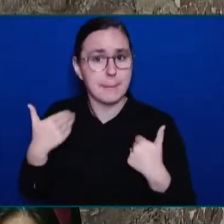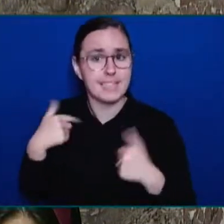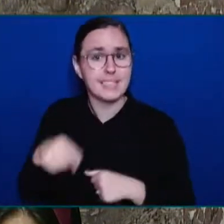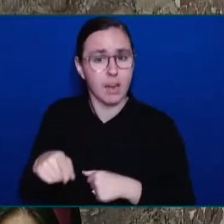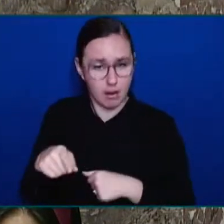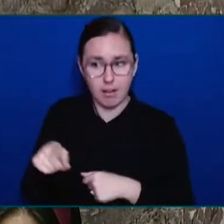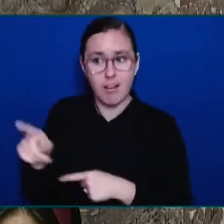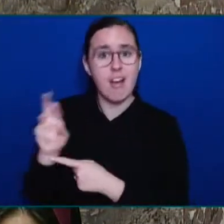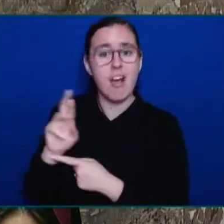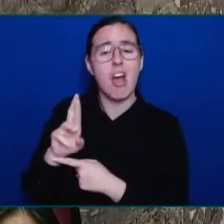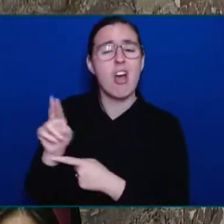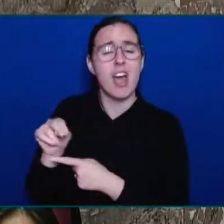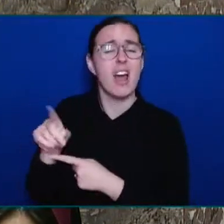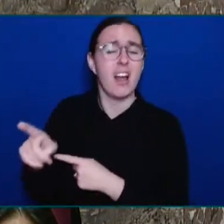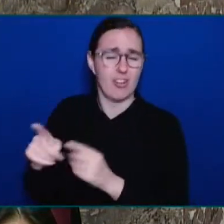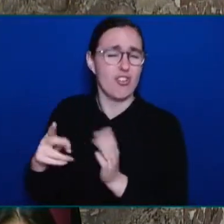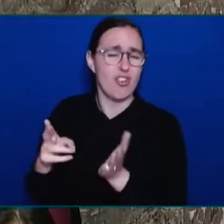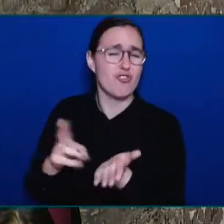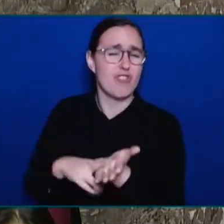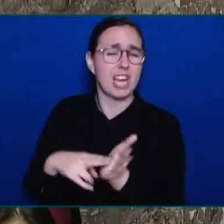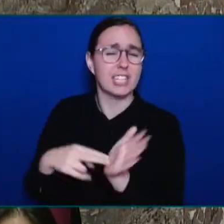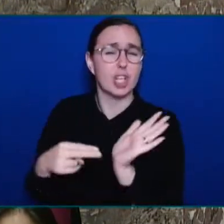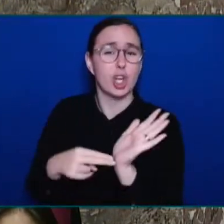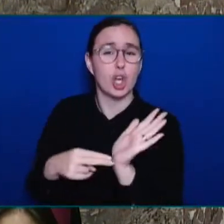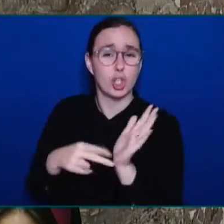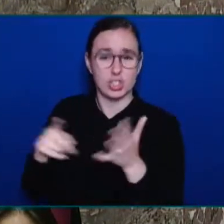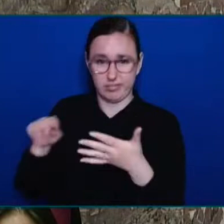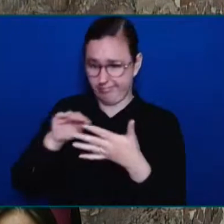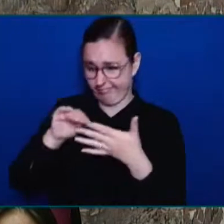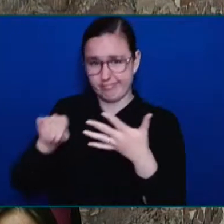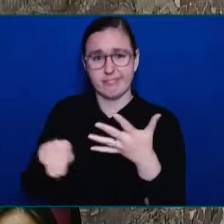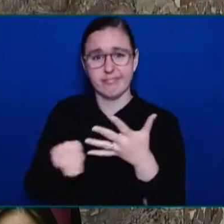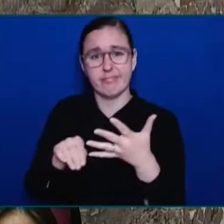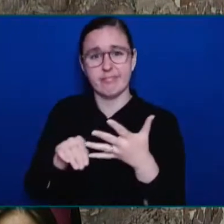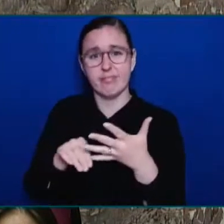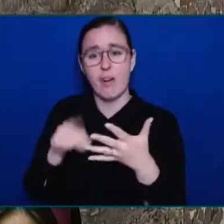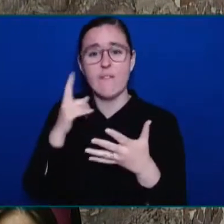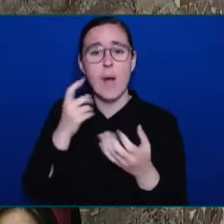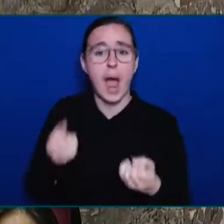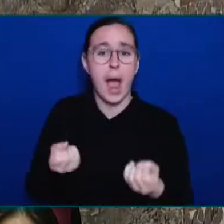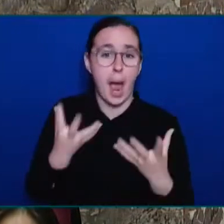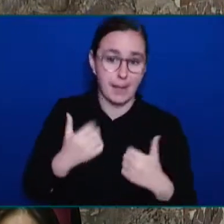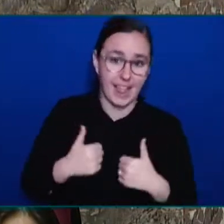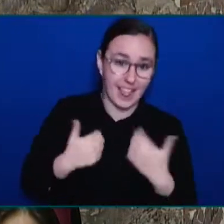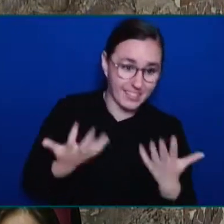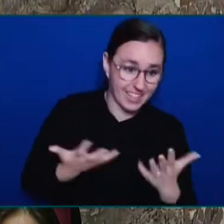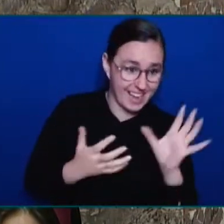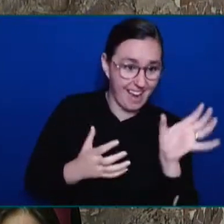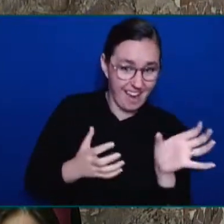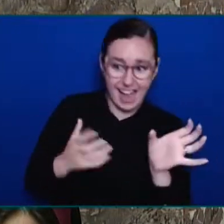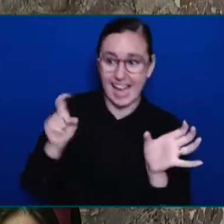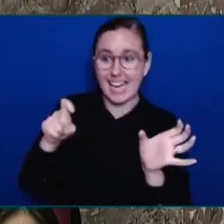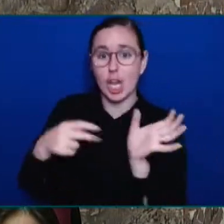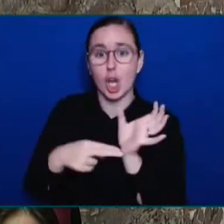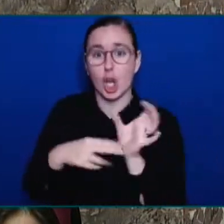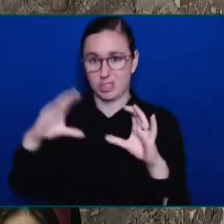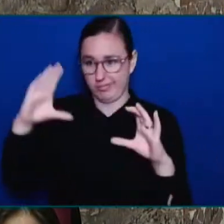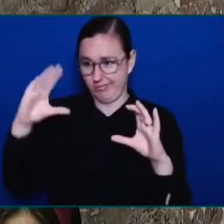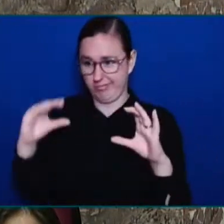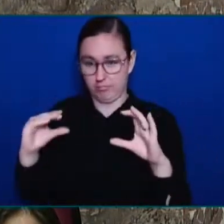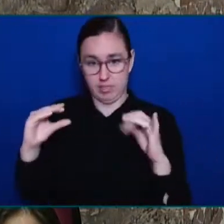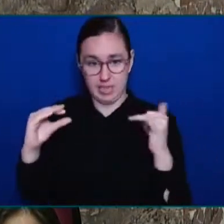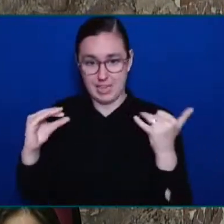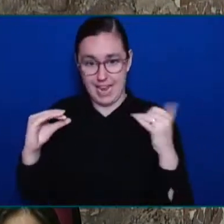then, we've led the country. In February, we announced new training positions for nurses across British Columbia. We